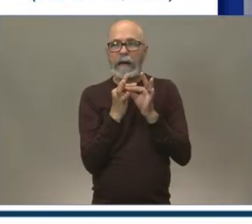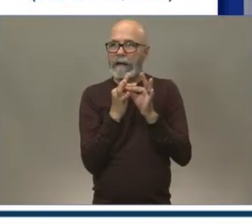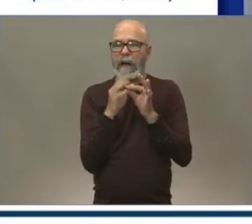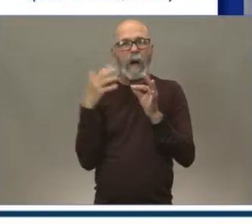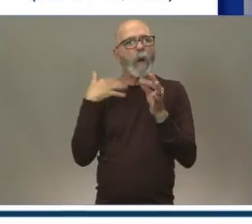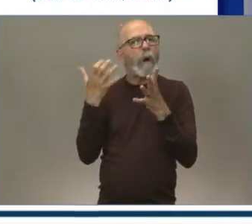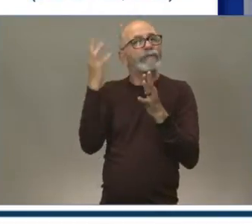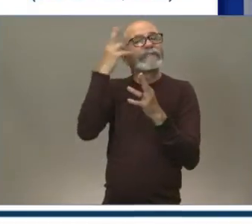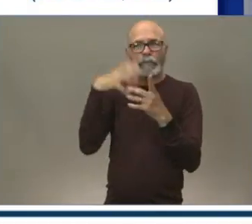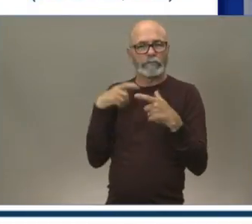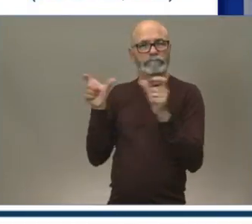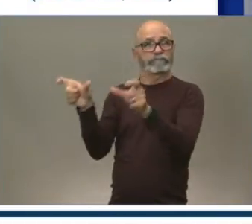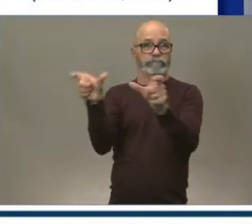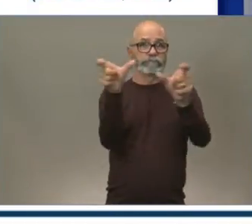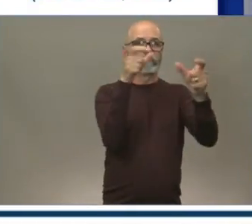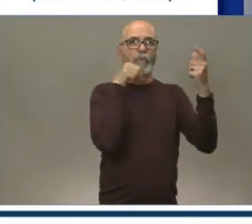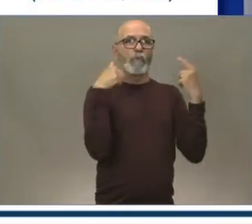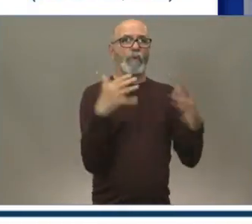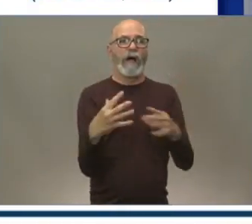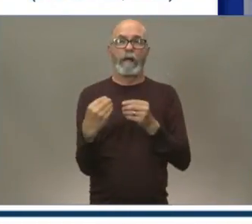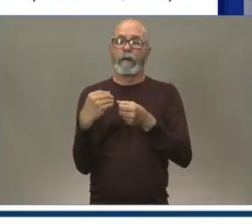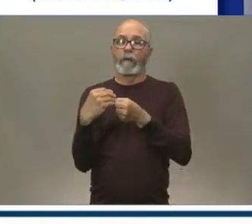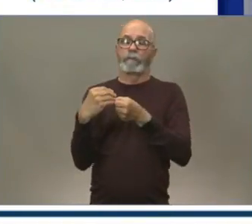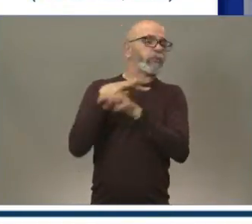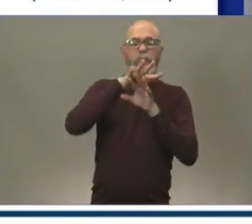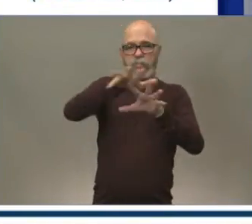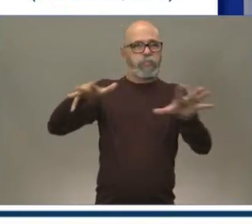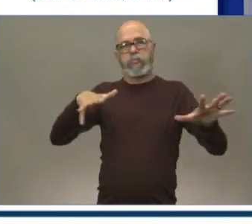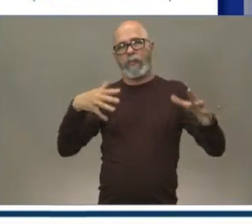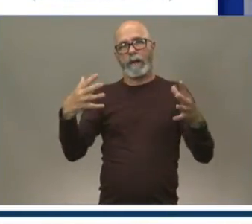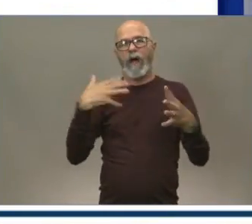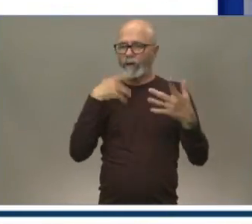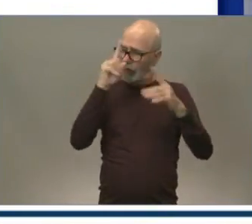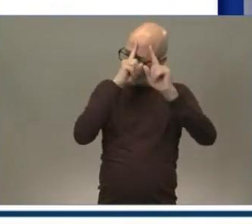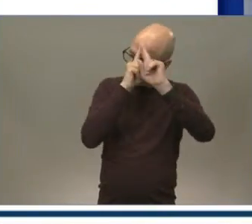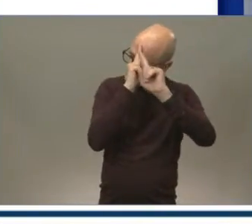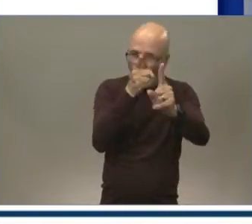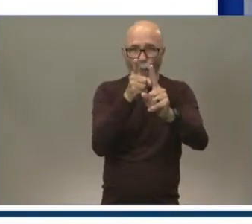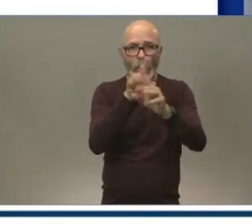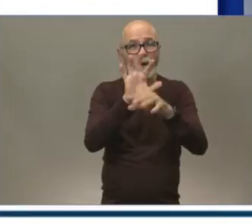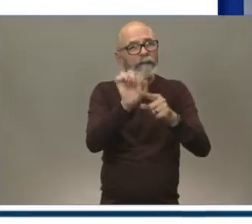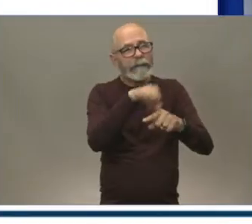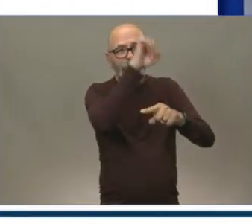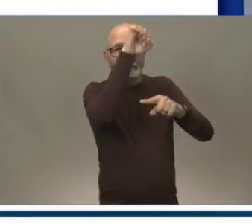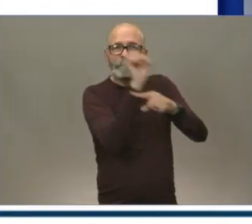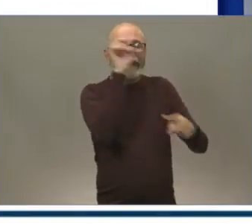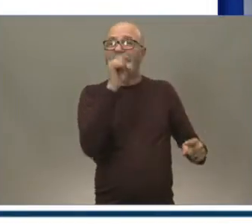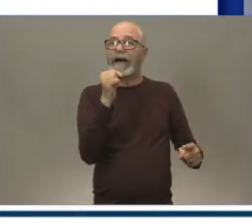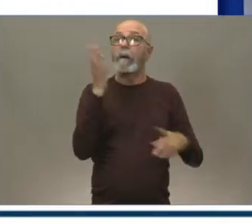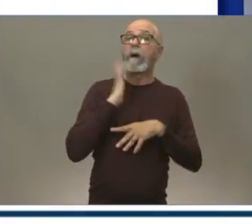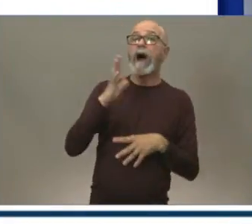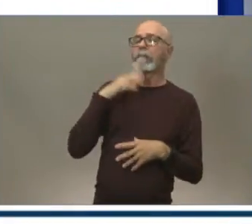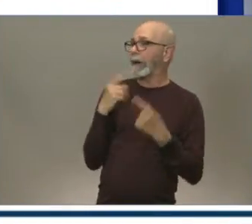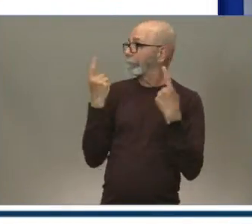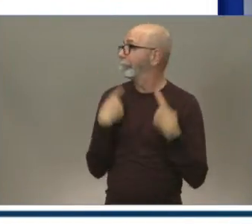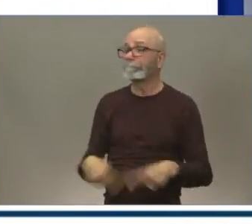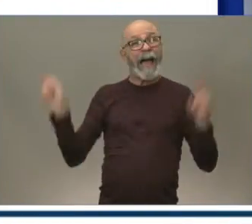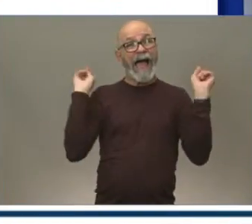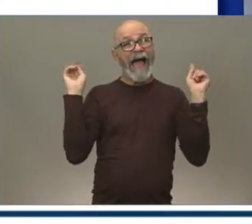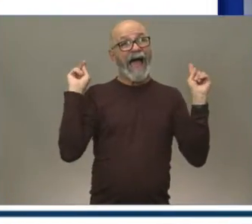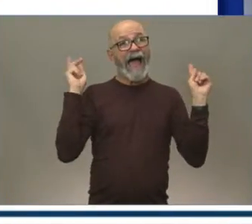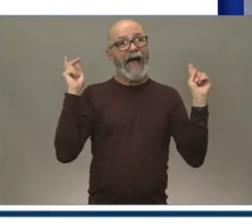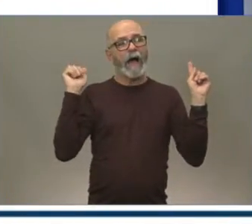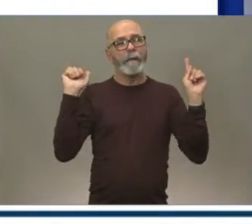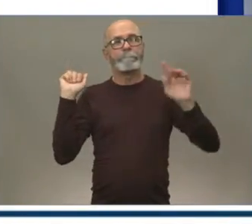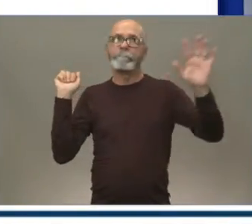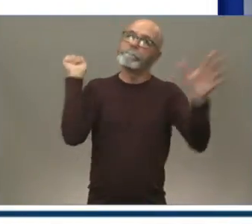win. We've done it before, and we'll do it again. While these new restrictions are set initially for the next 4 weeks, we